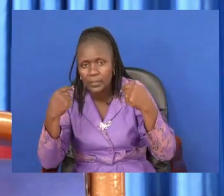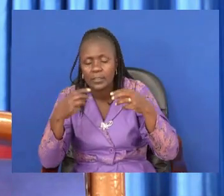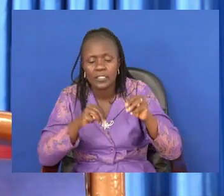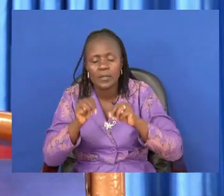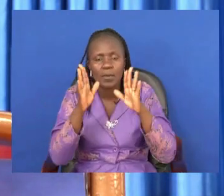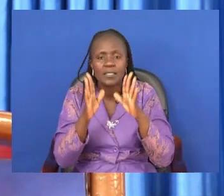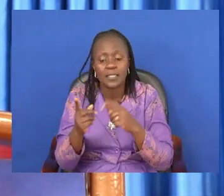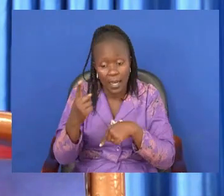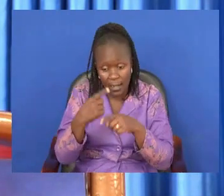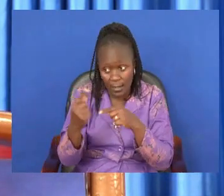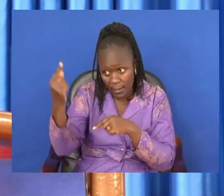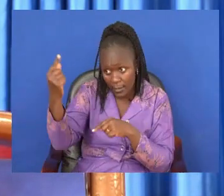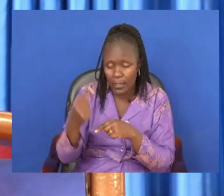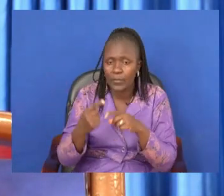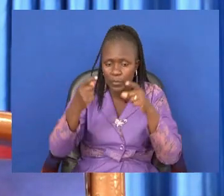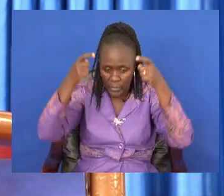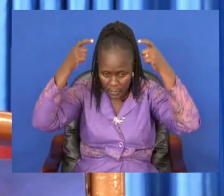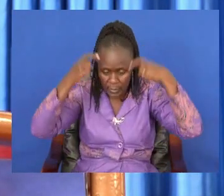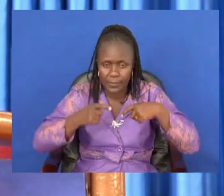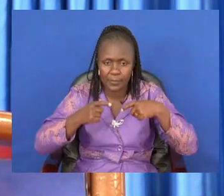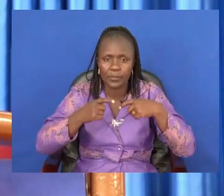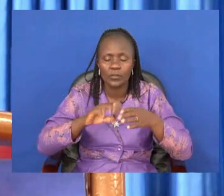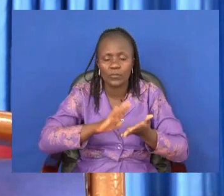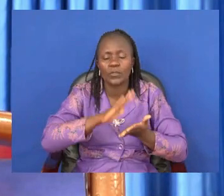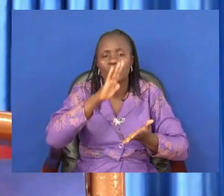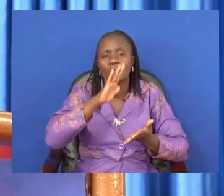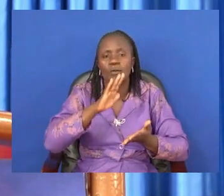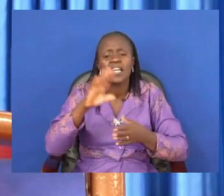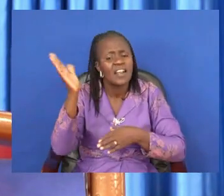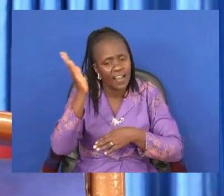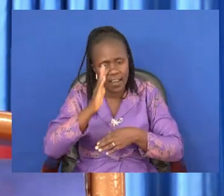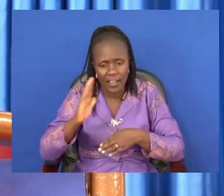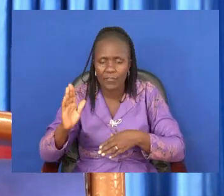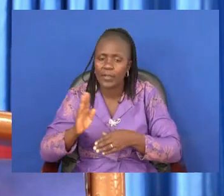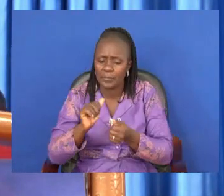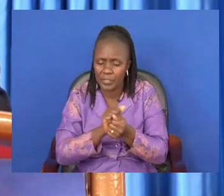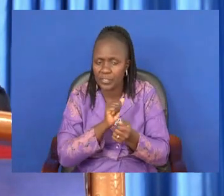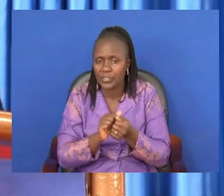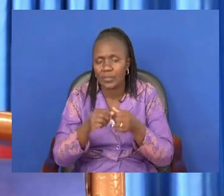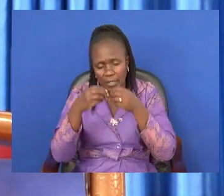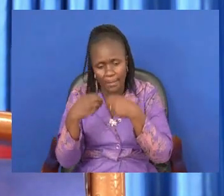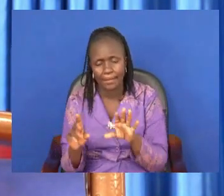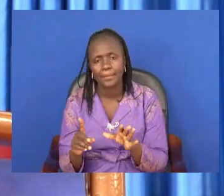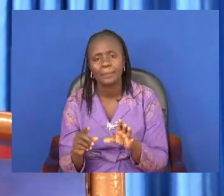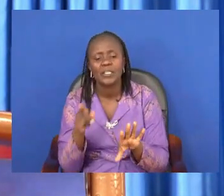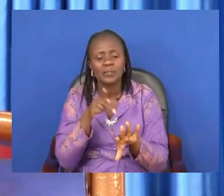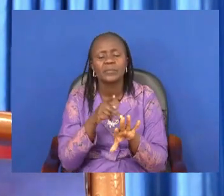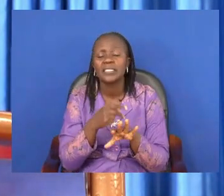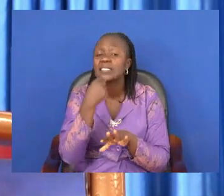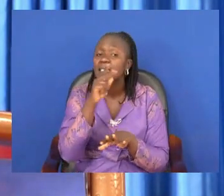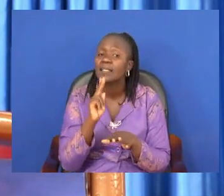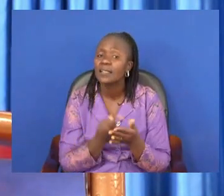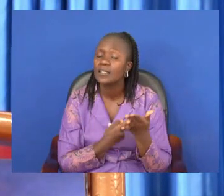shepherd appears, you will receive the crown of glory that will never fade away. What is Peter telling us?